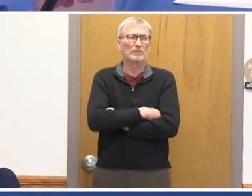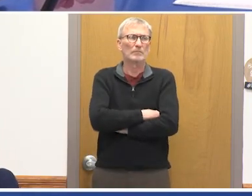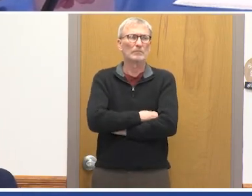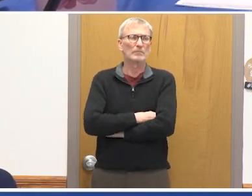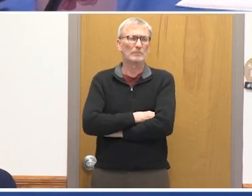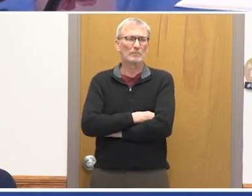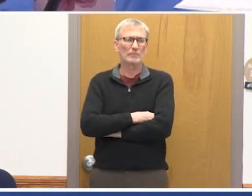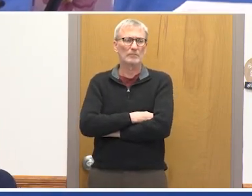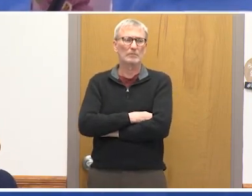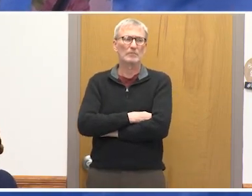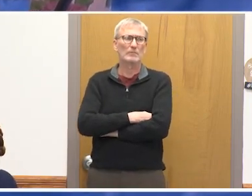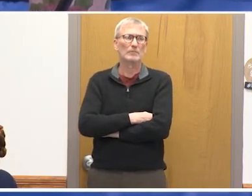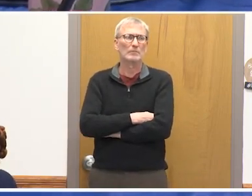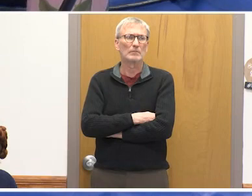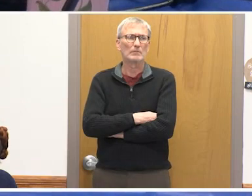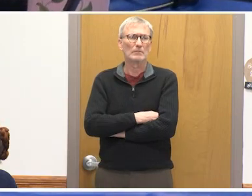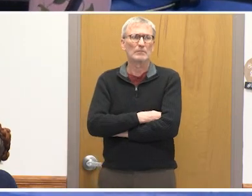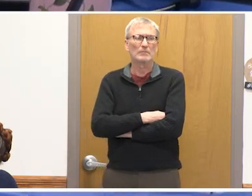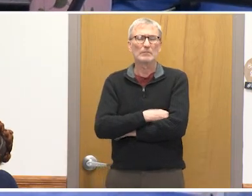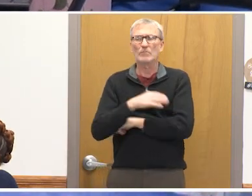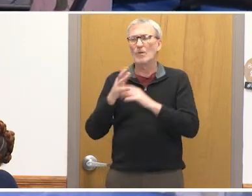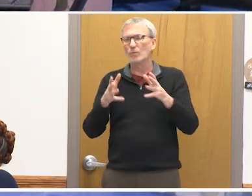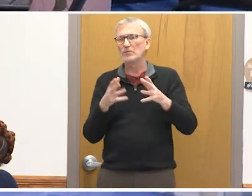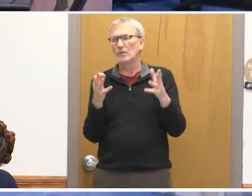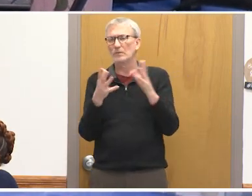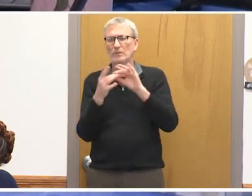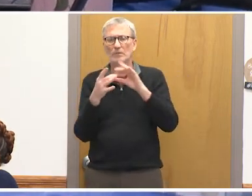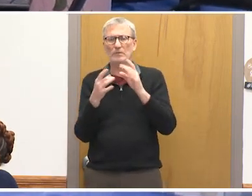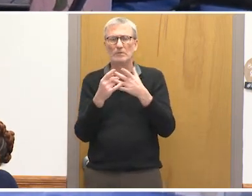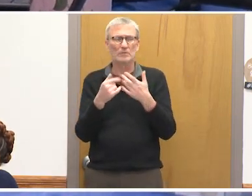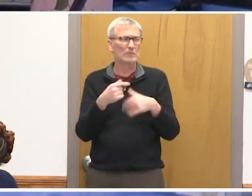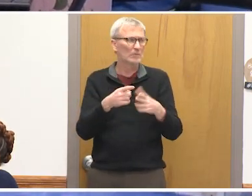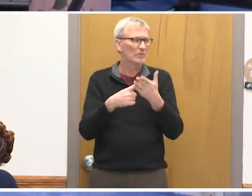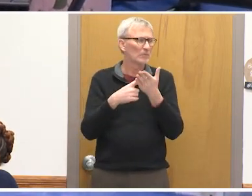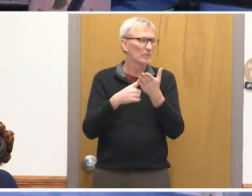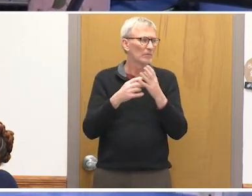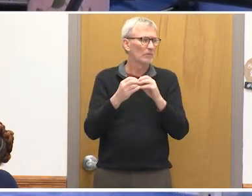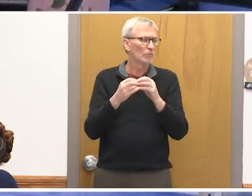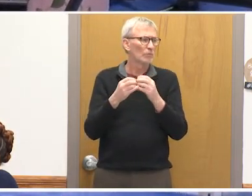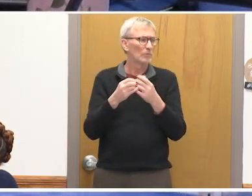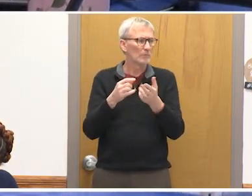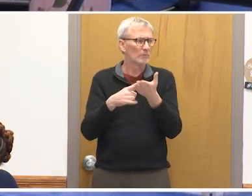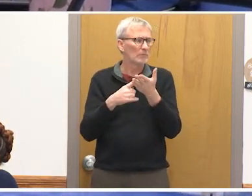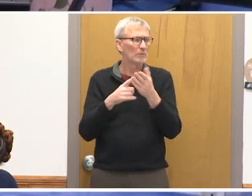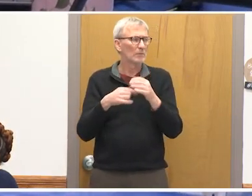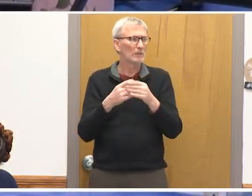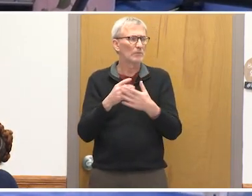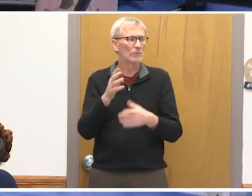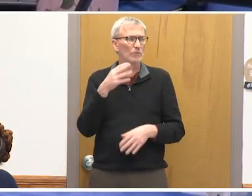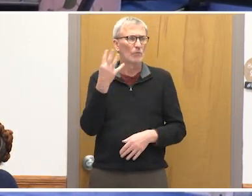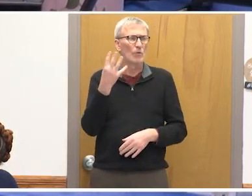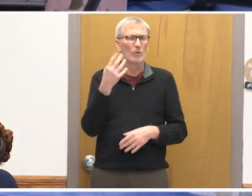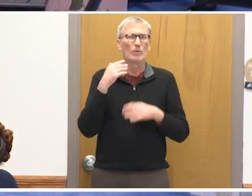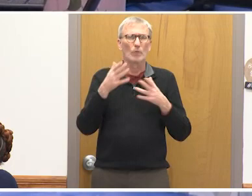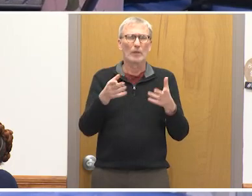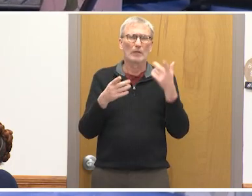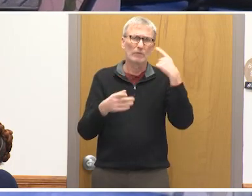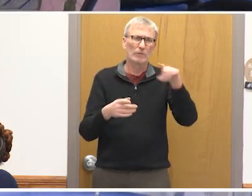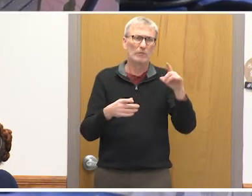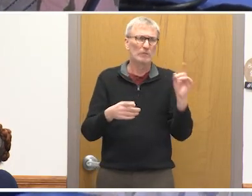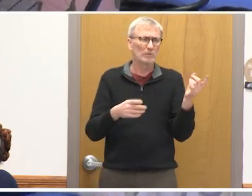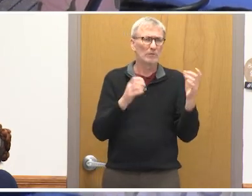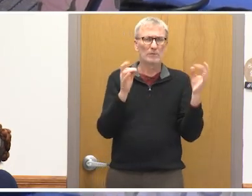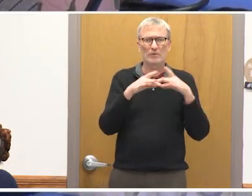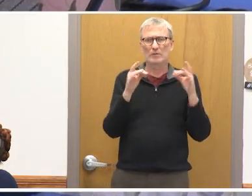Okay, the rest of the comments in the chat are discussion about the 4-way stop versus the signal.